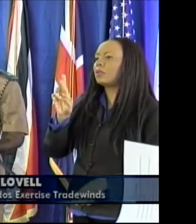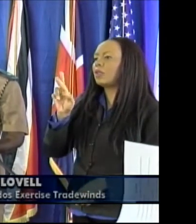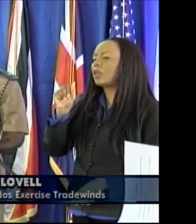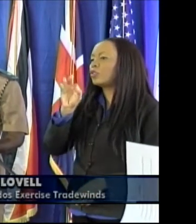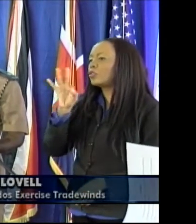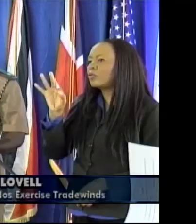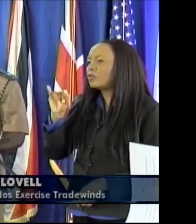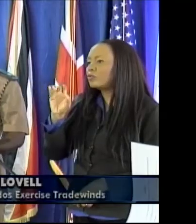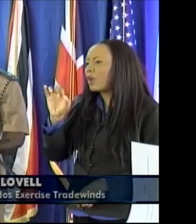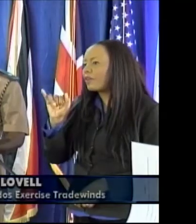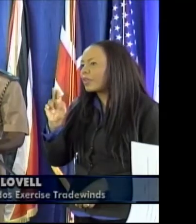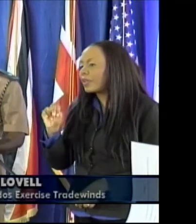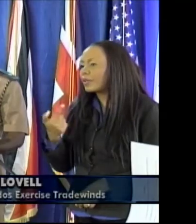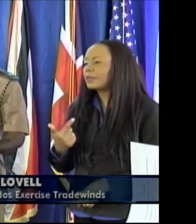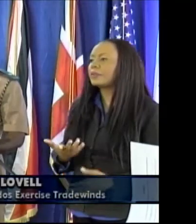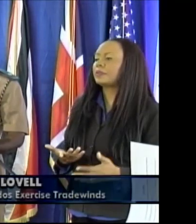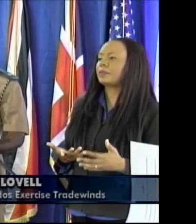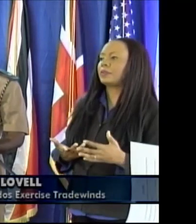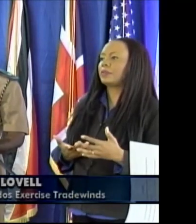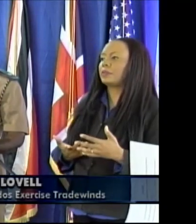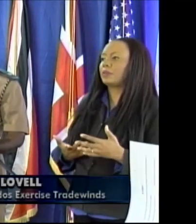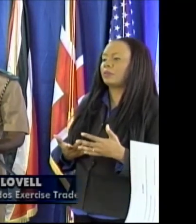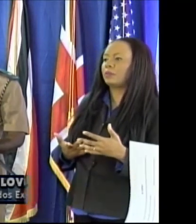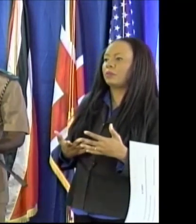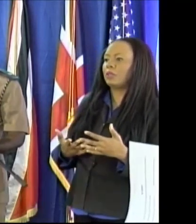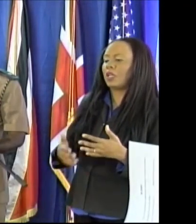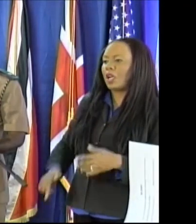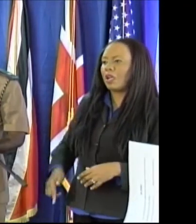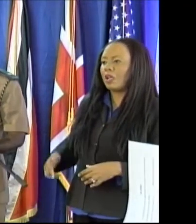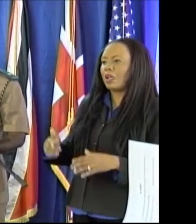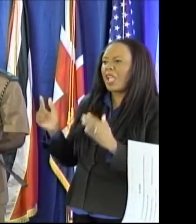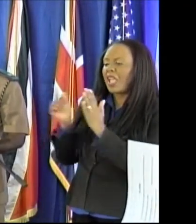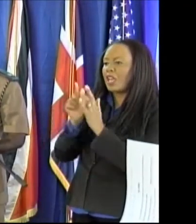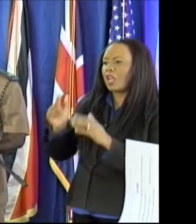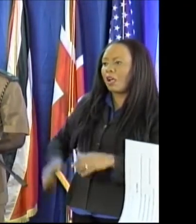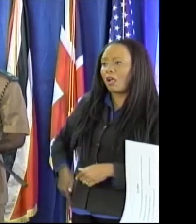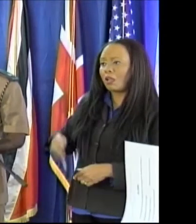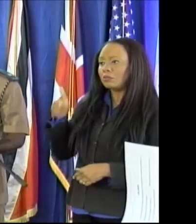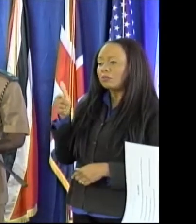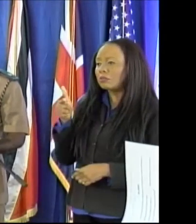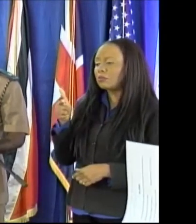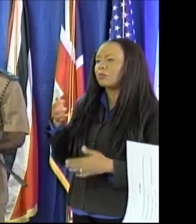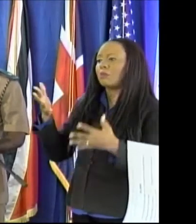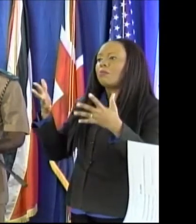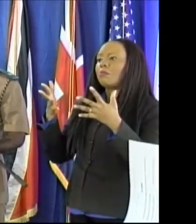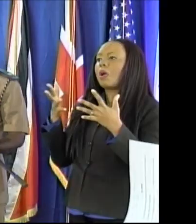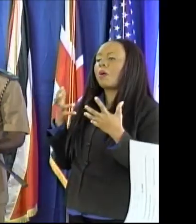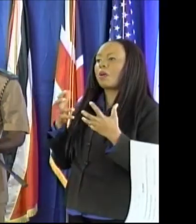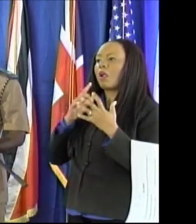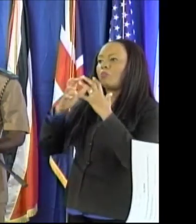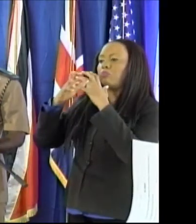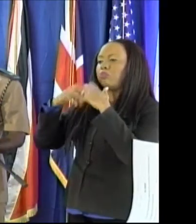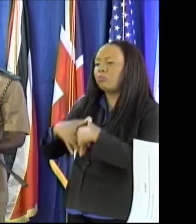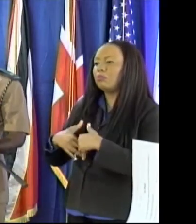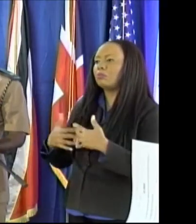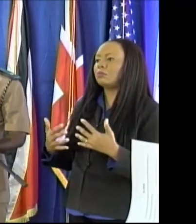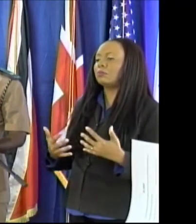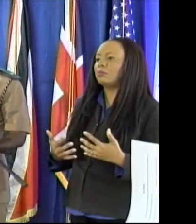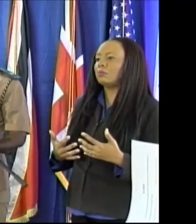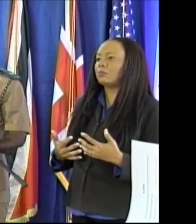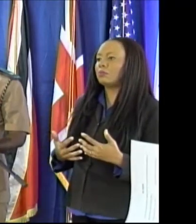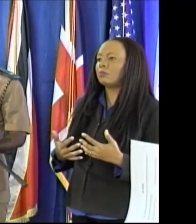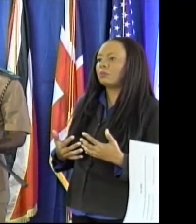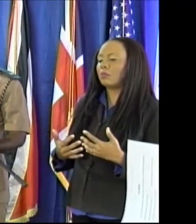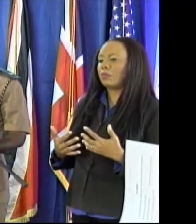which Tradewind 2017 will seek to enhance our capabilities to counter. It will also seek